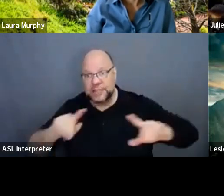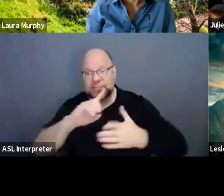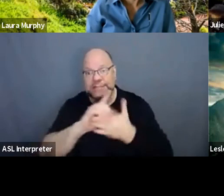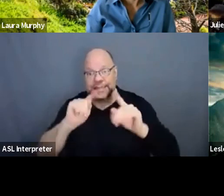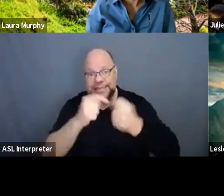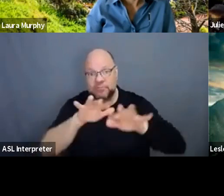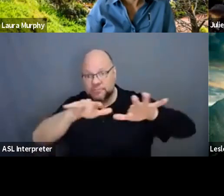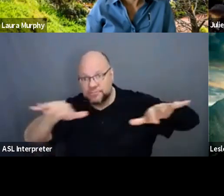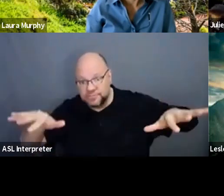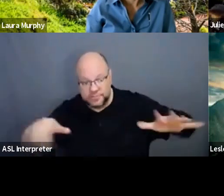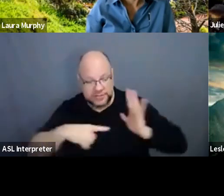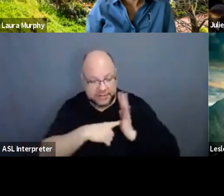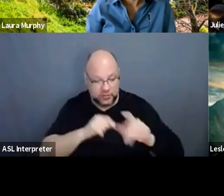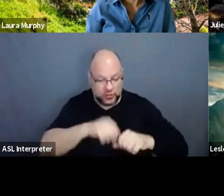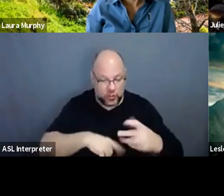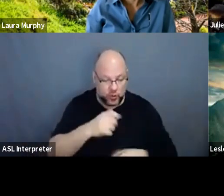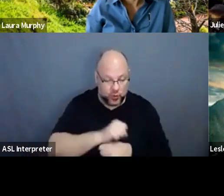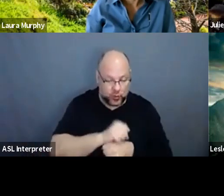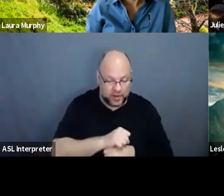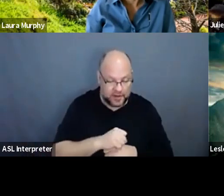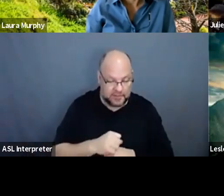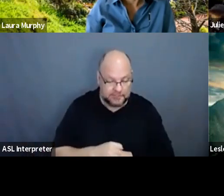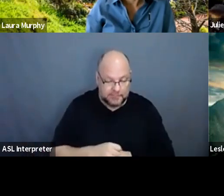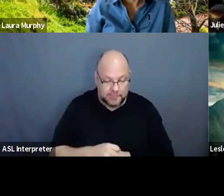your team reflects the people that you're working with, or